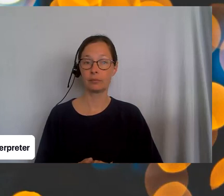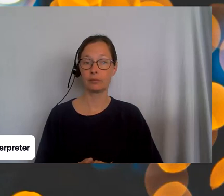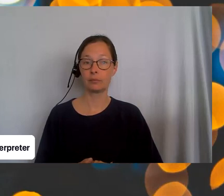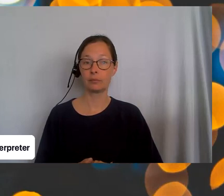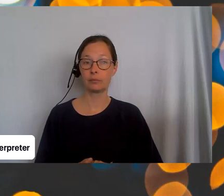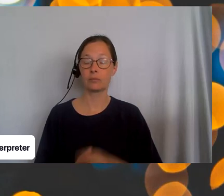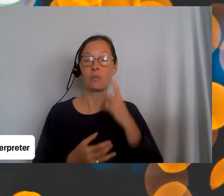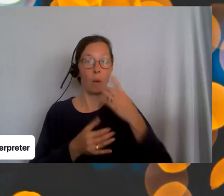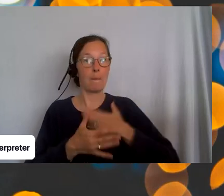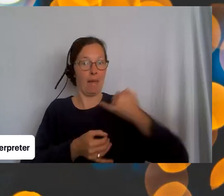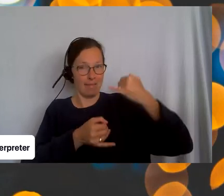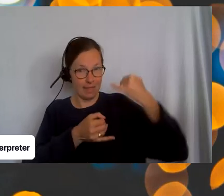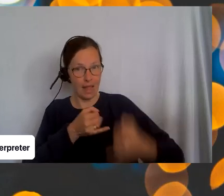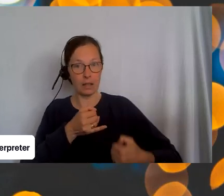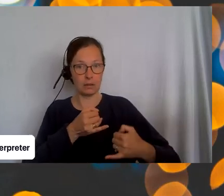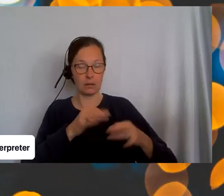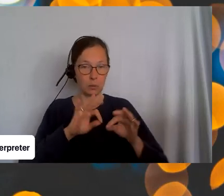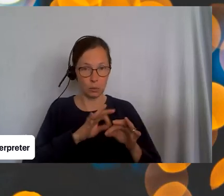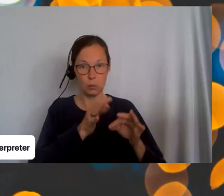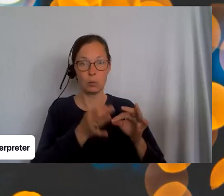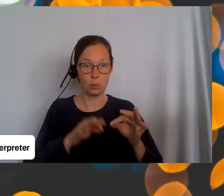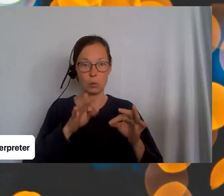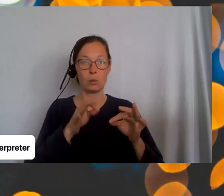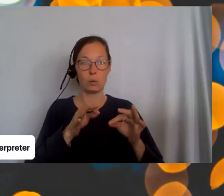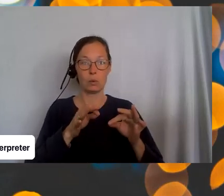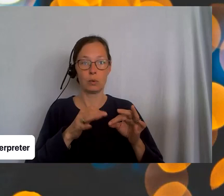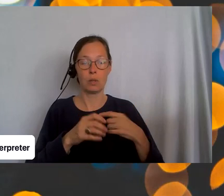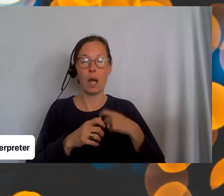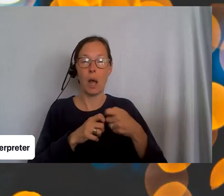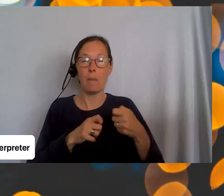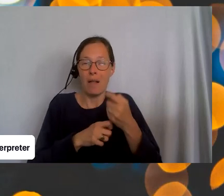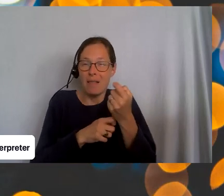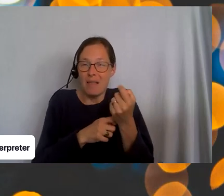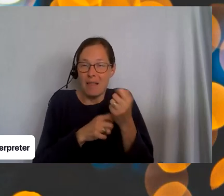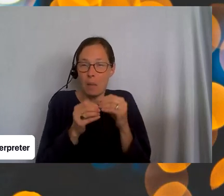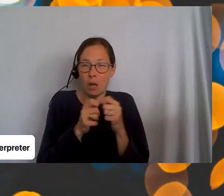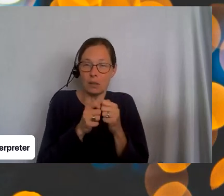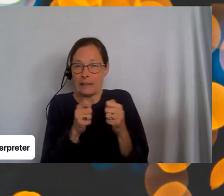For the last stitch, I pull it just a little bit tight.